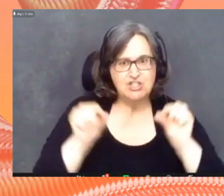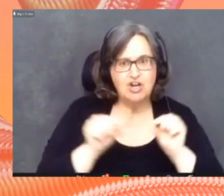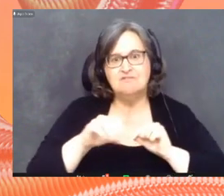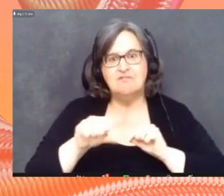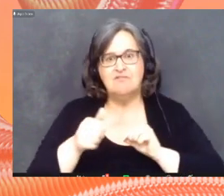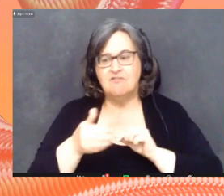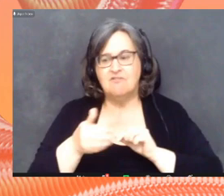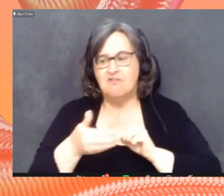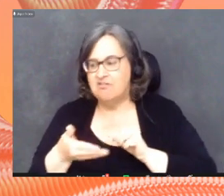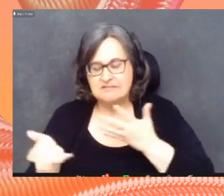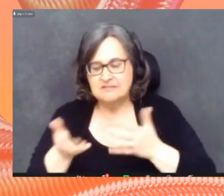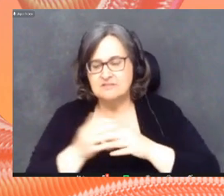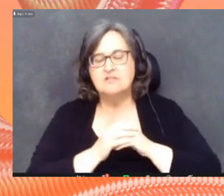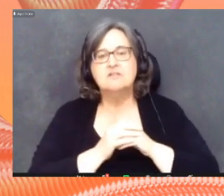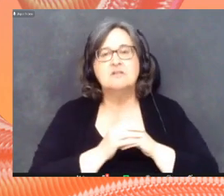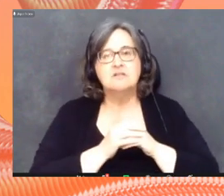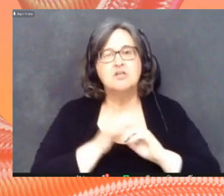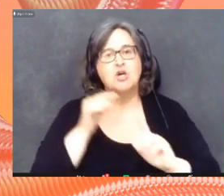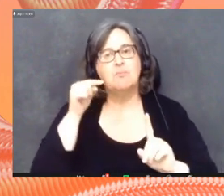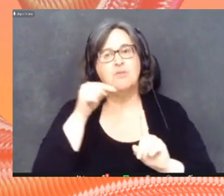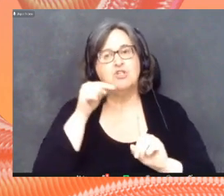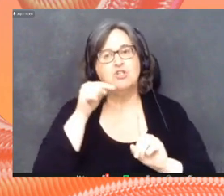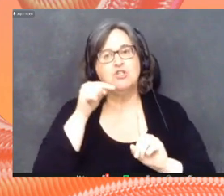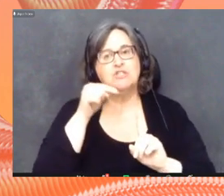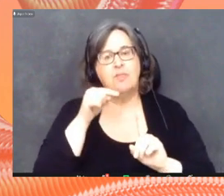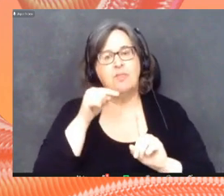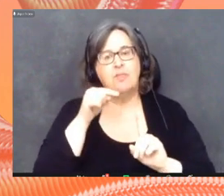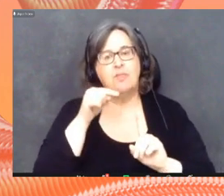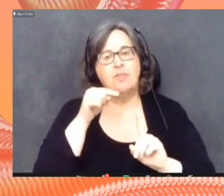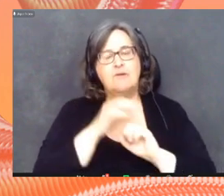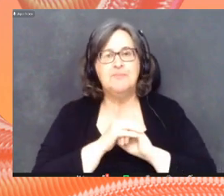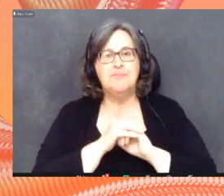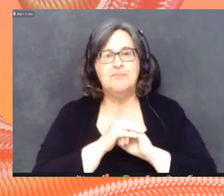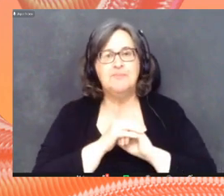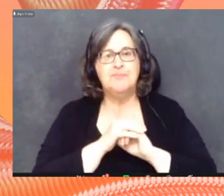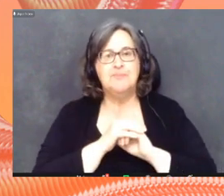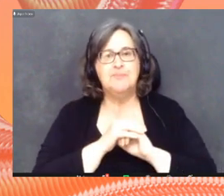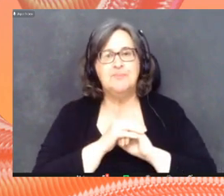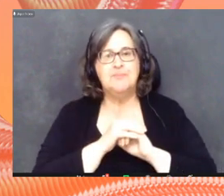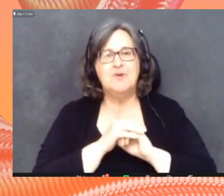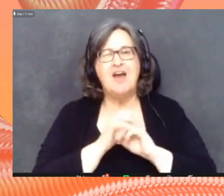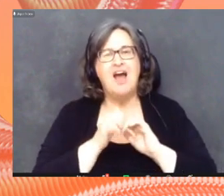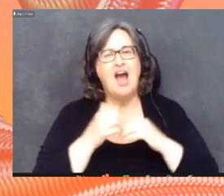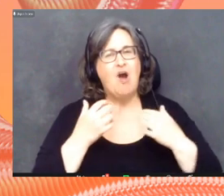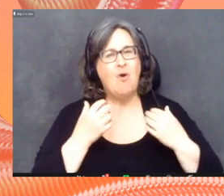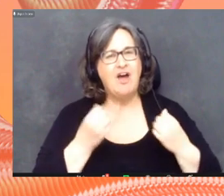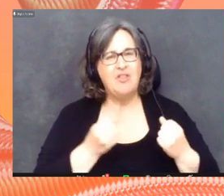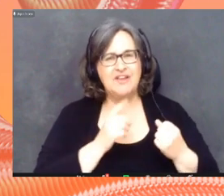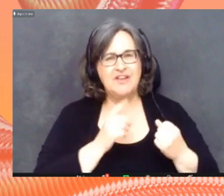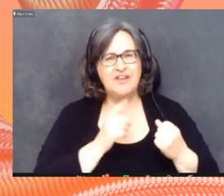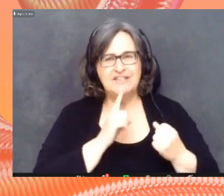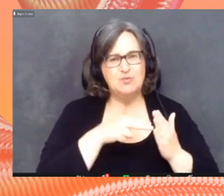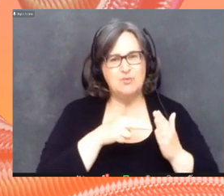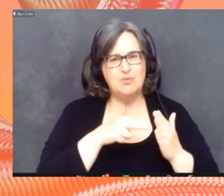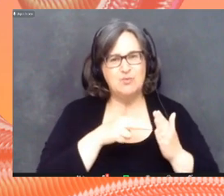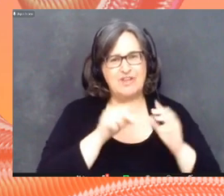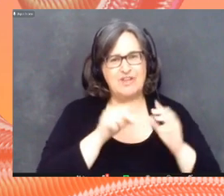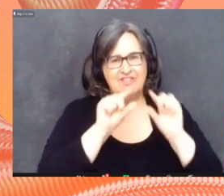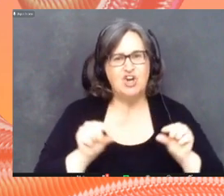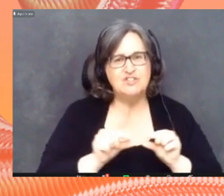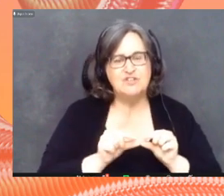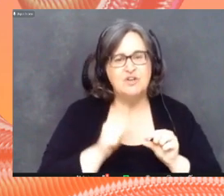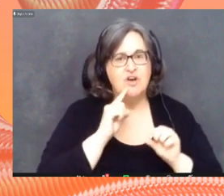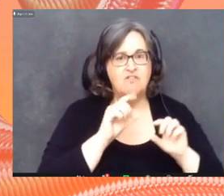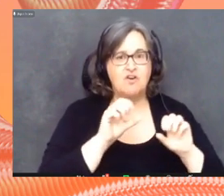and particularly, you know, how healthy is it to read the charts of